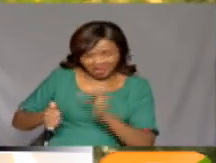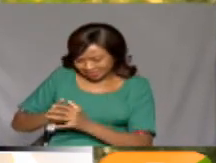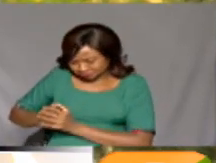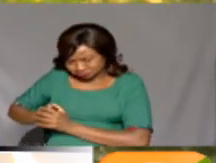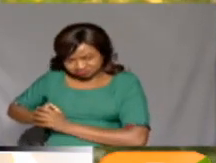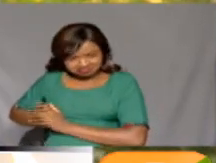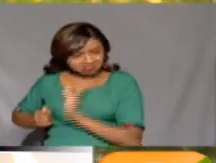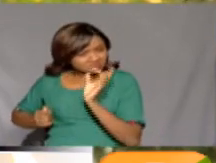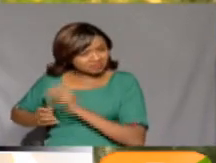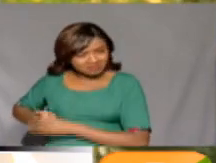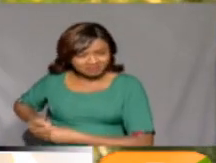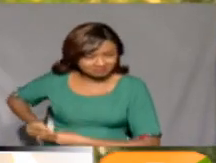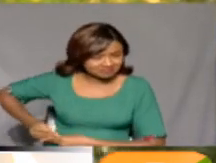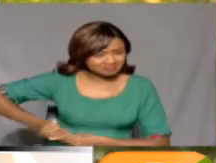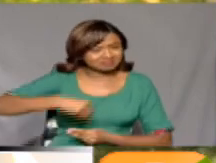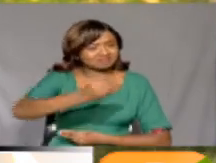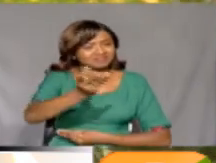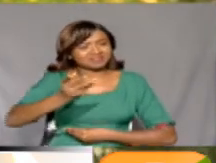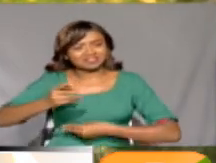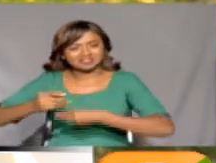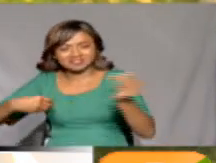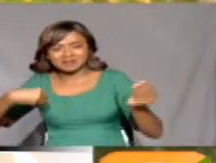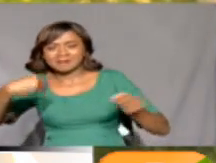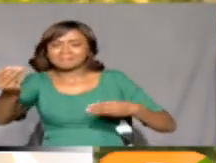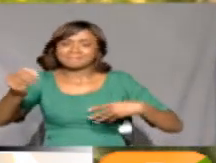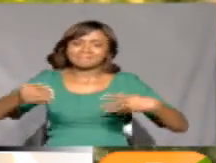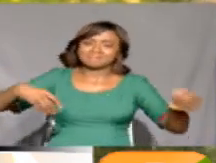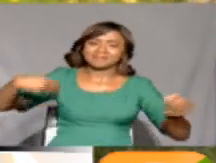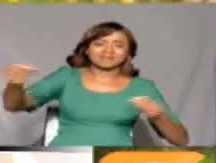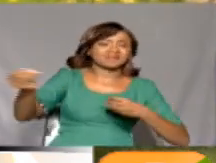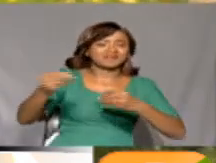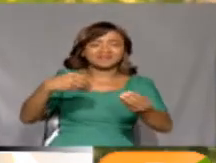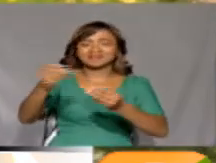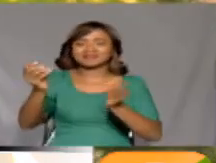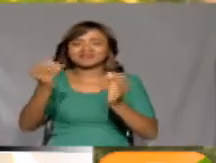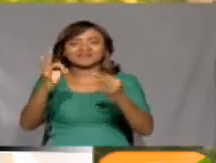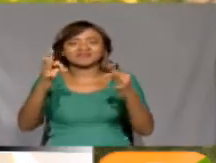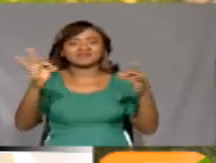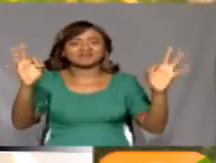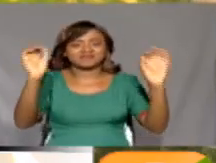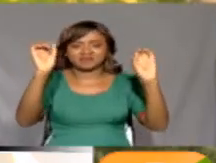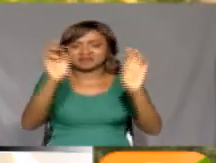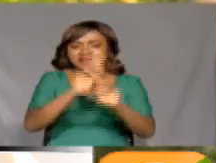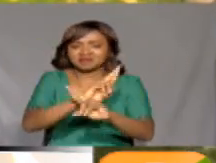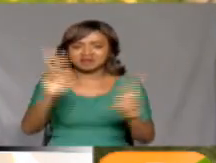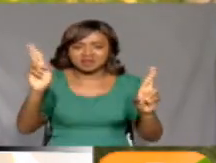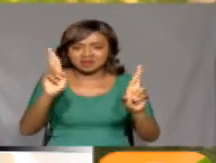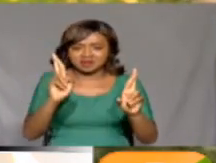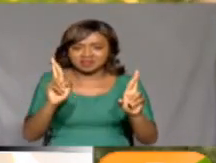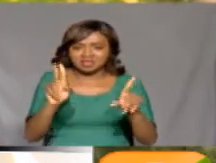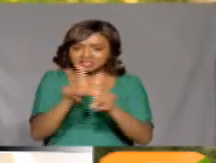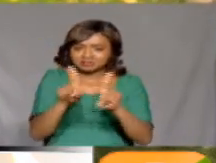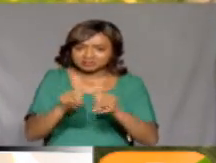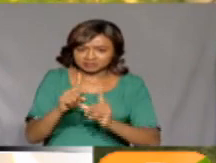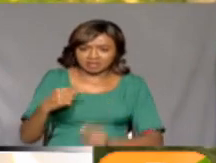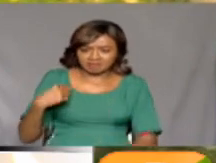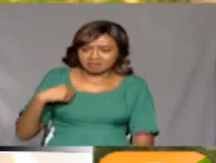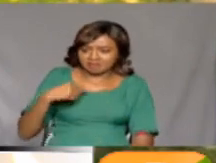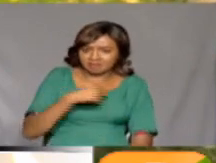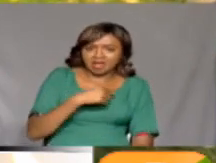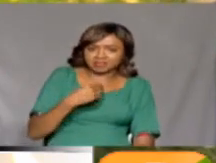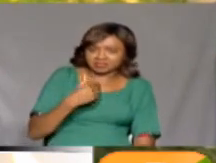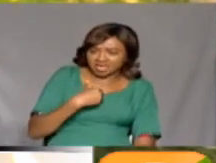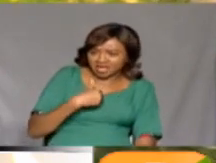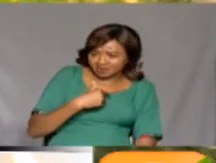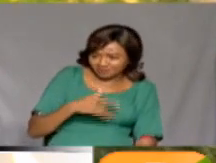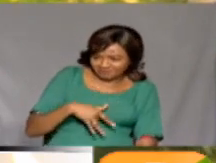way, and maybe even some of the traits some of us have of